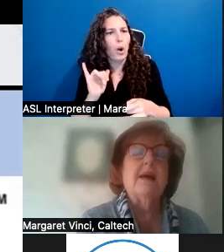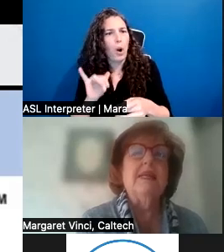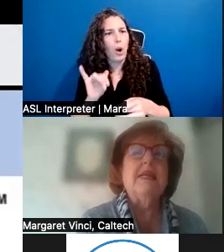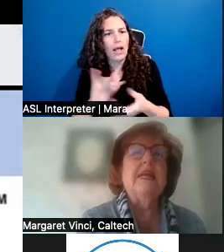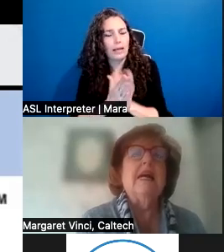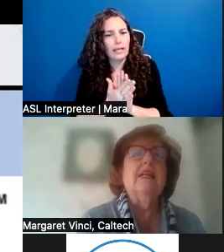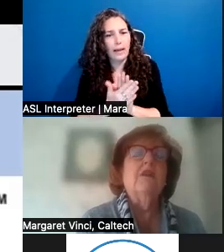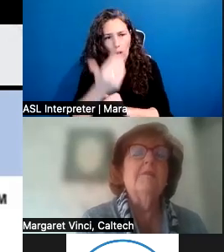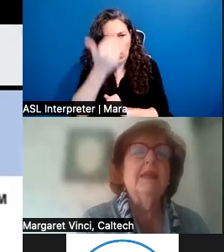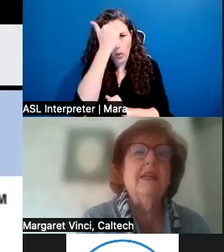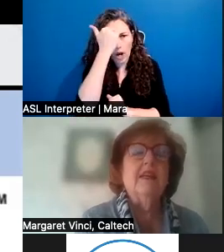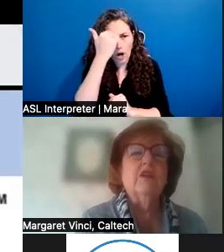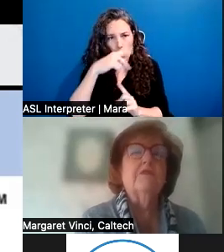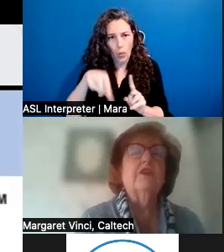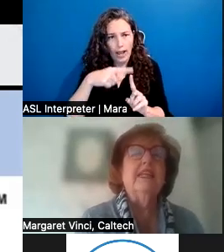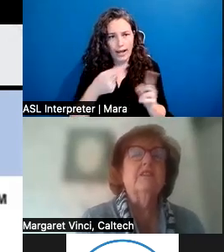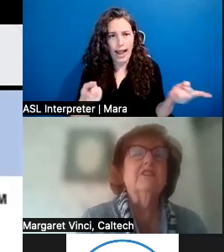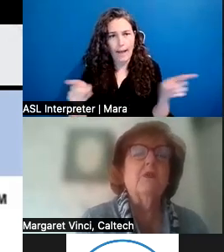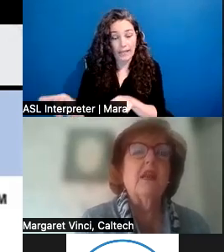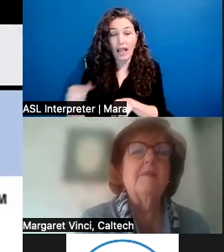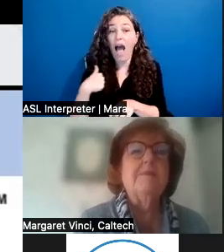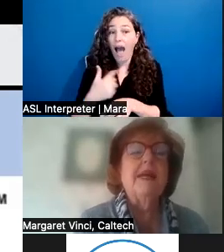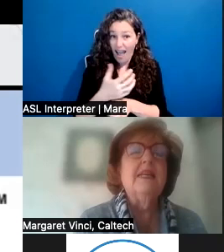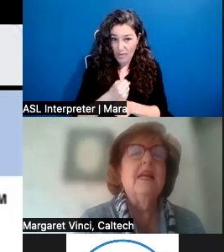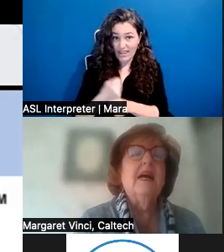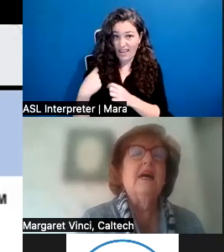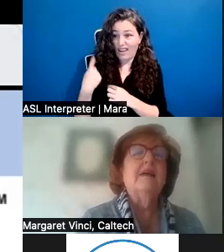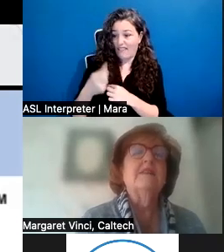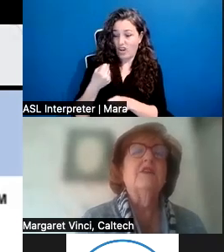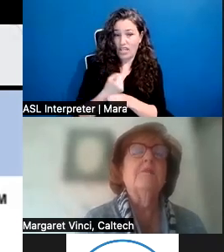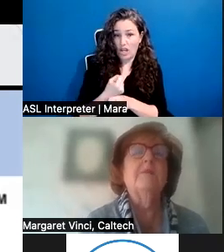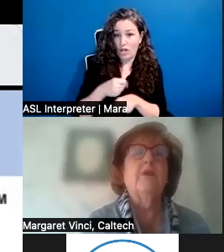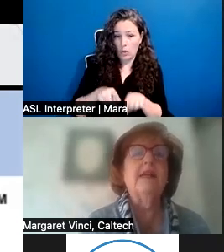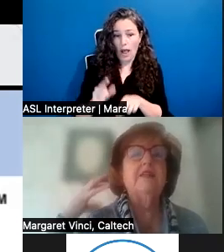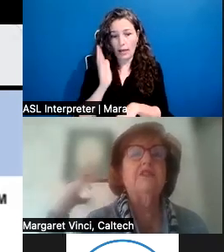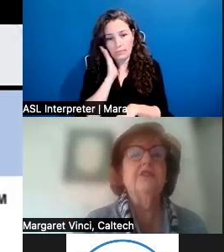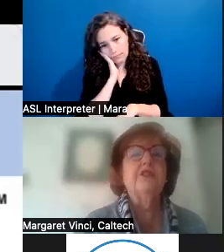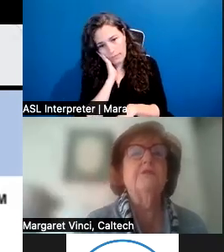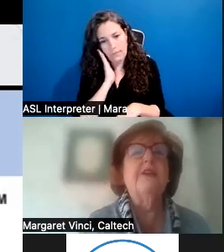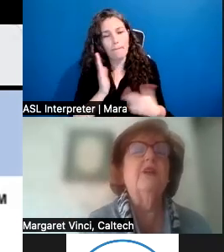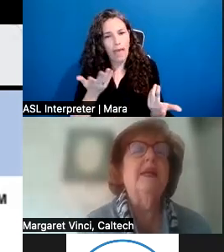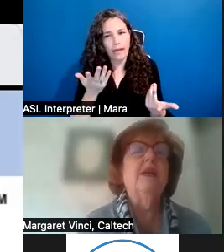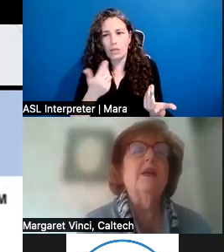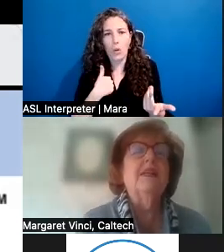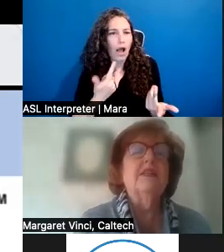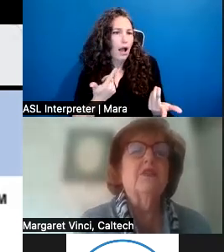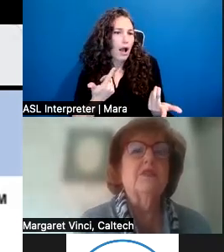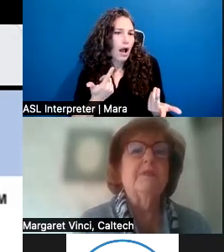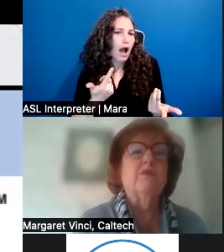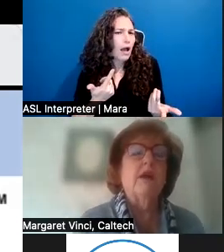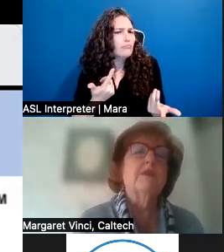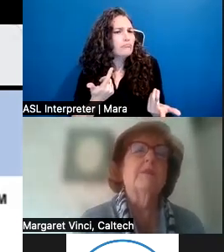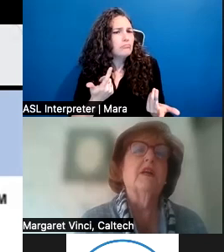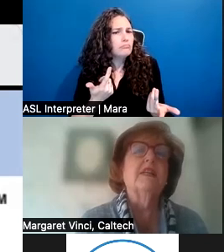it's happening. I know I've been getting the alert for years while I'm in bed. And so my brain is used to evaluating what it is